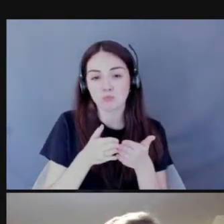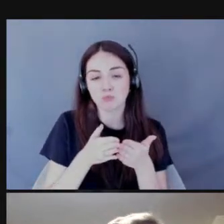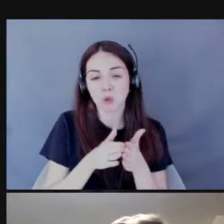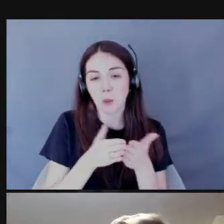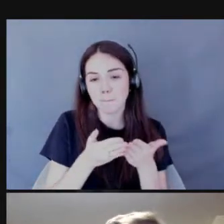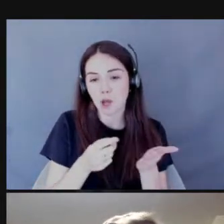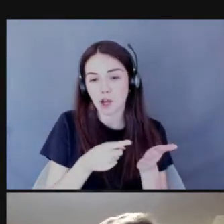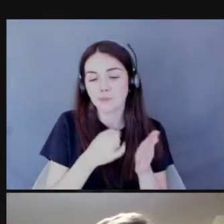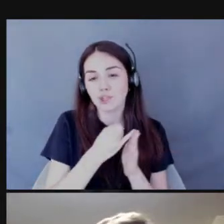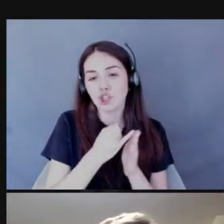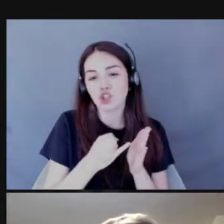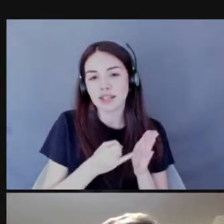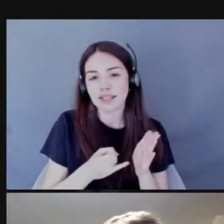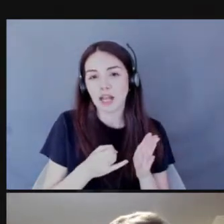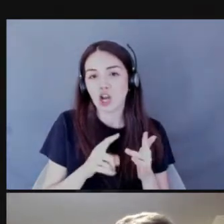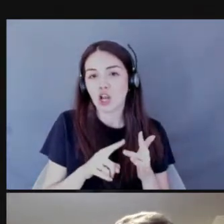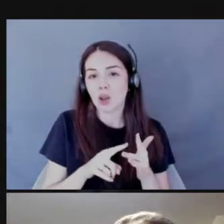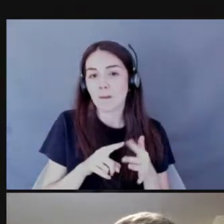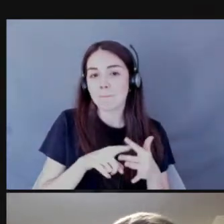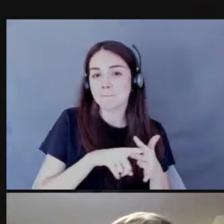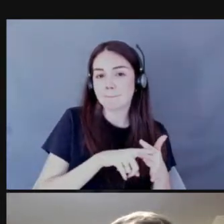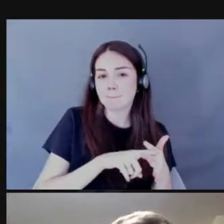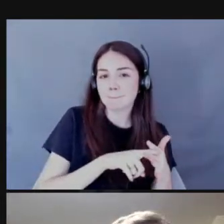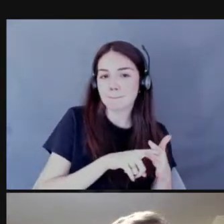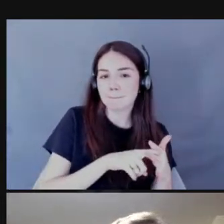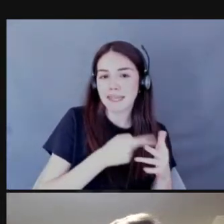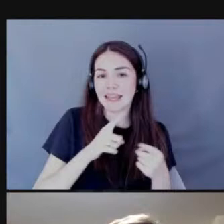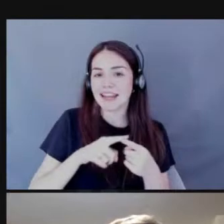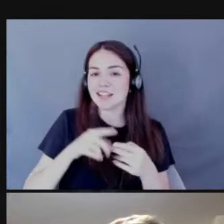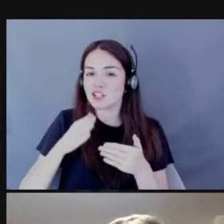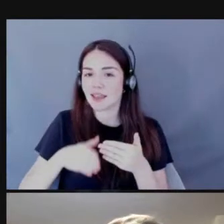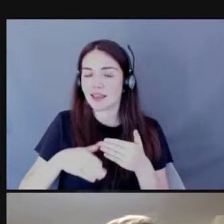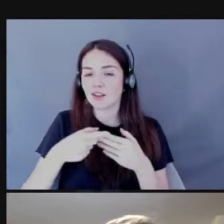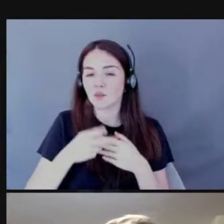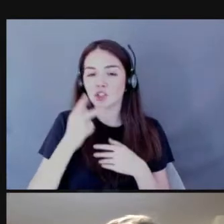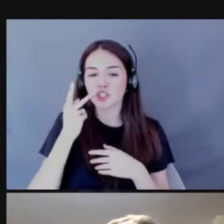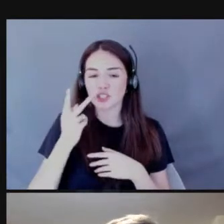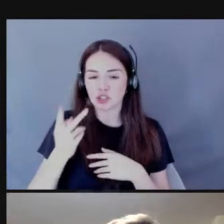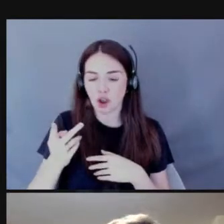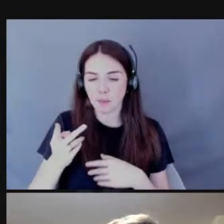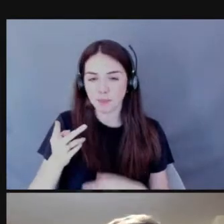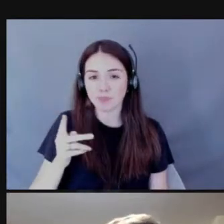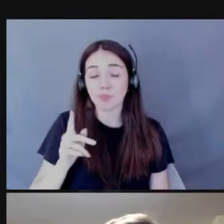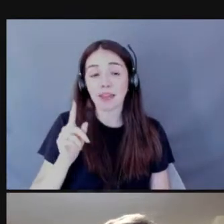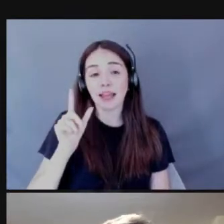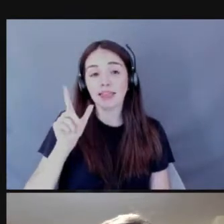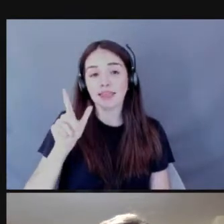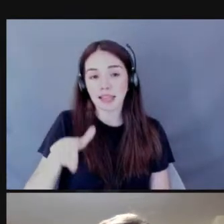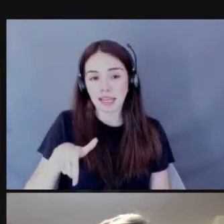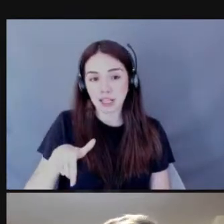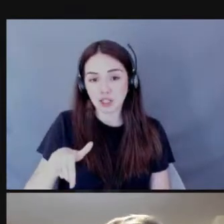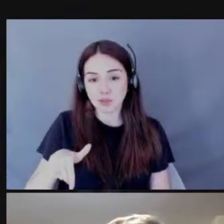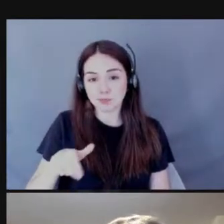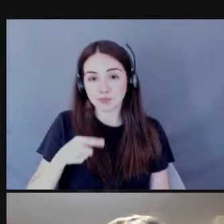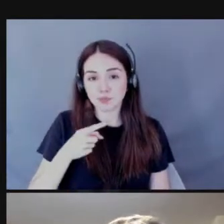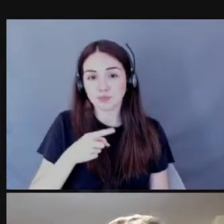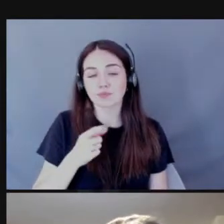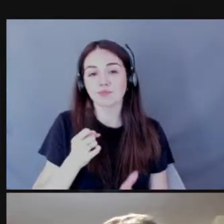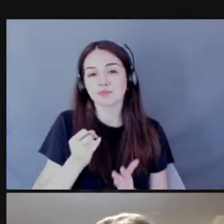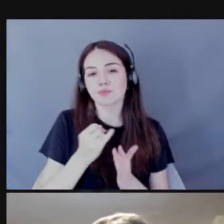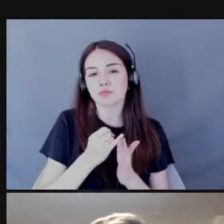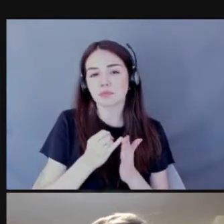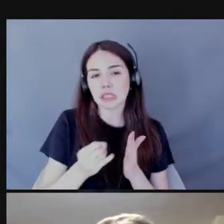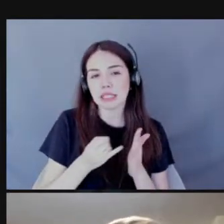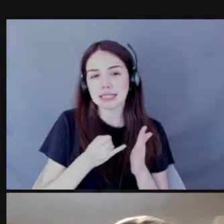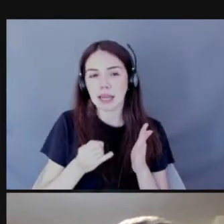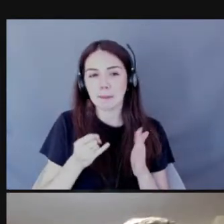it from kind of beginning to end of what she saw. And then later on, she went back and she sketched kind of a better picture of